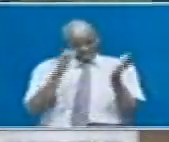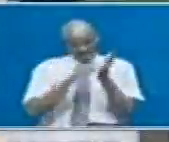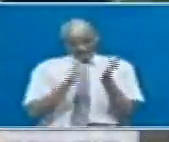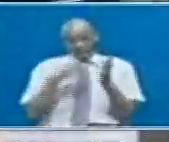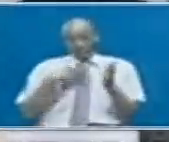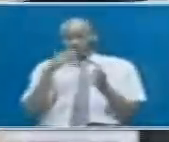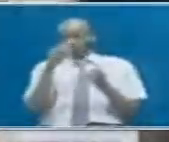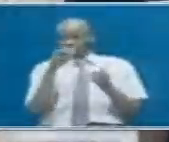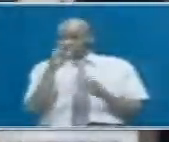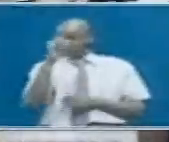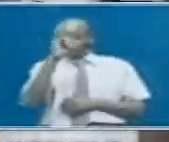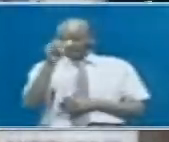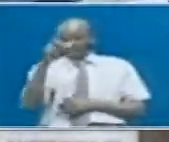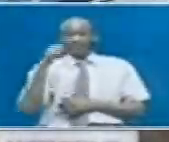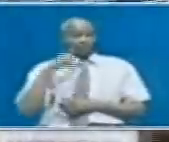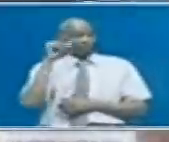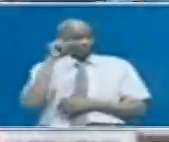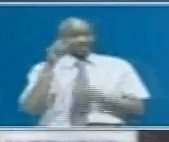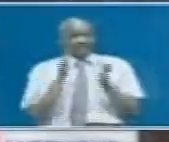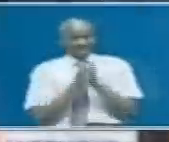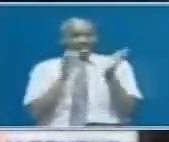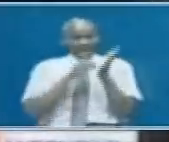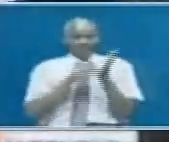few communities where witchcraft is rampant.